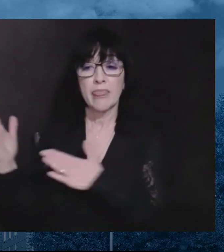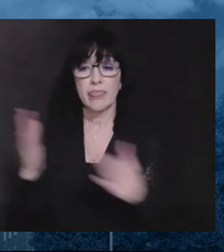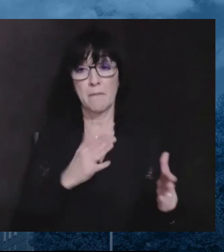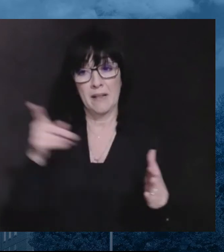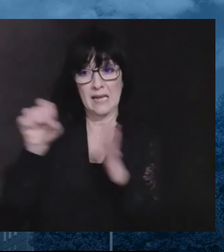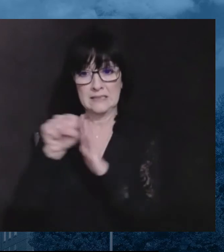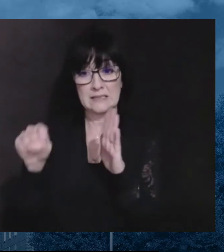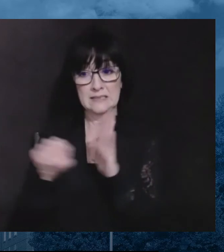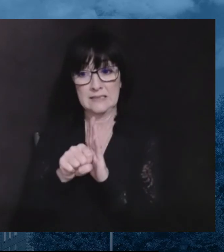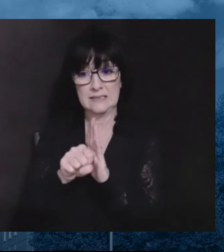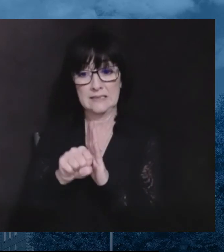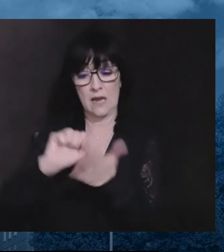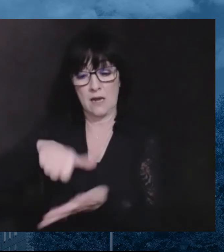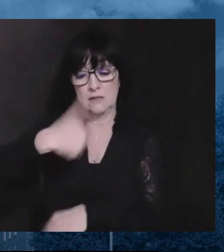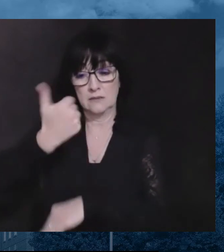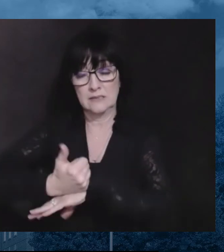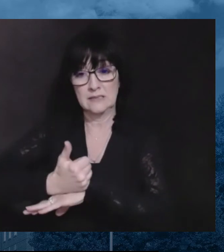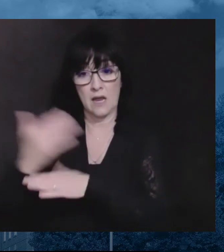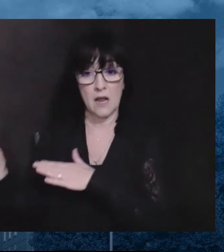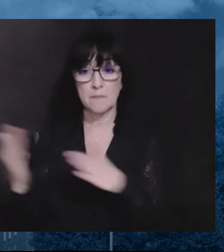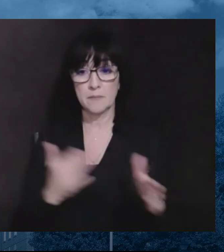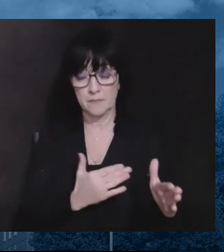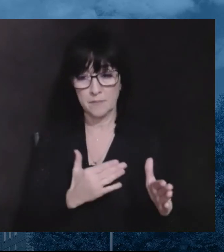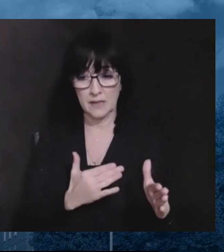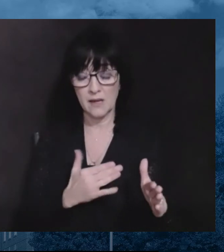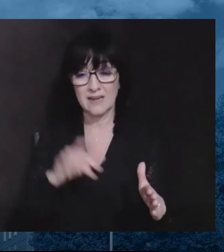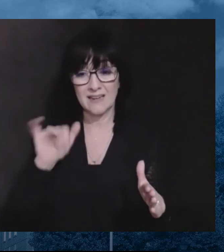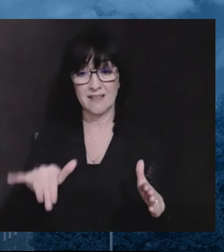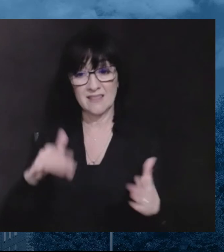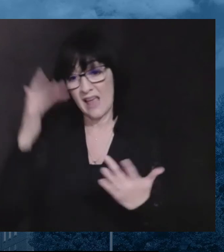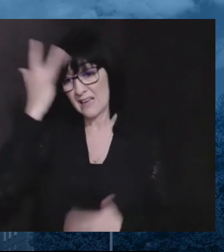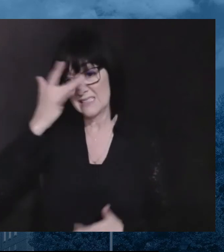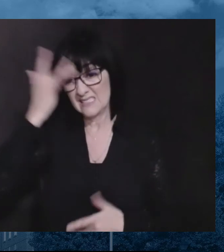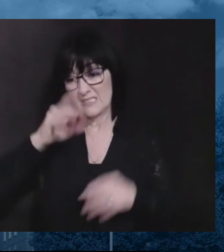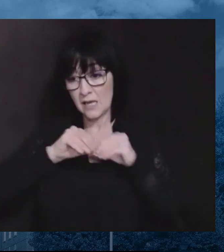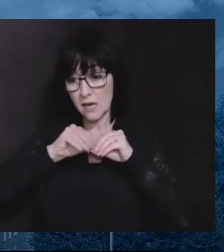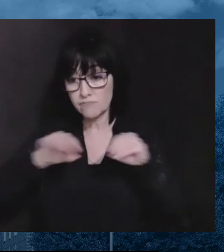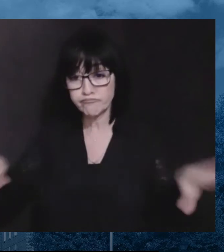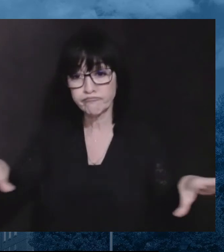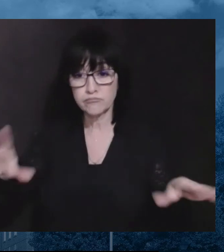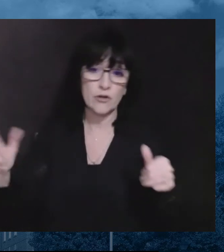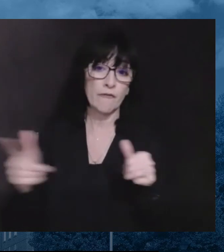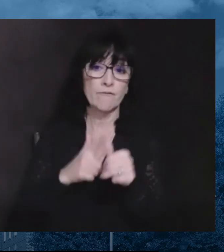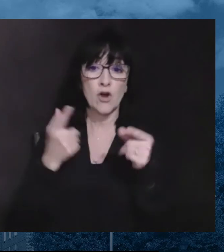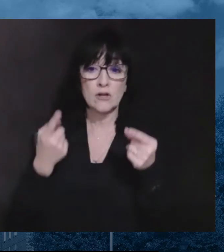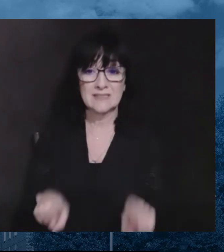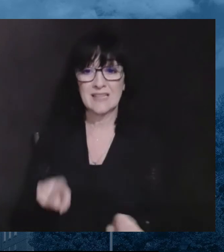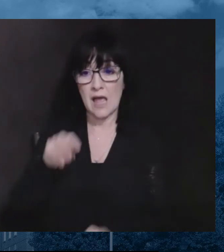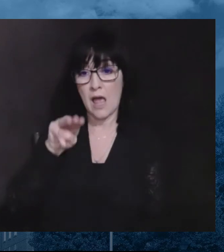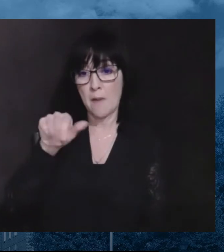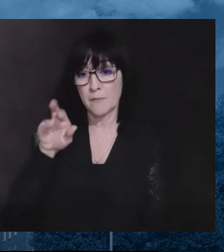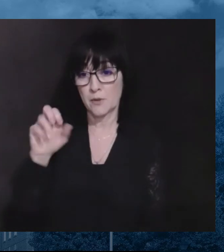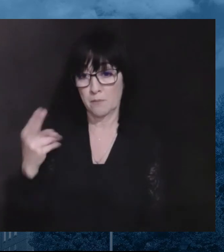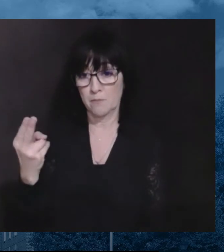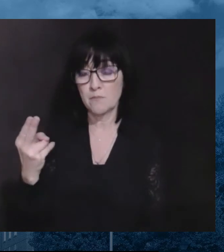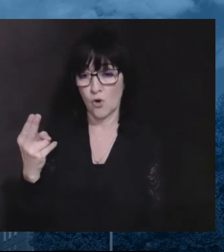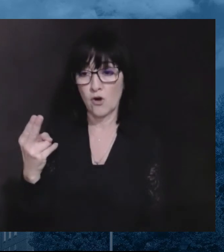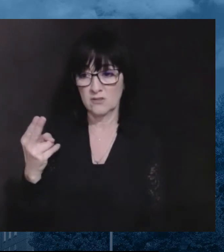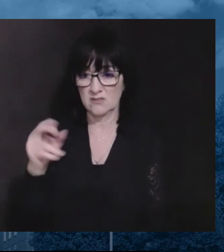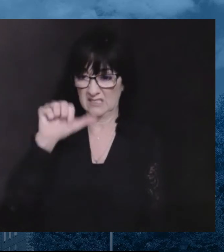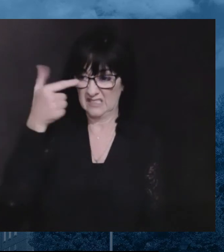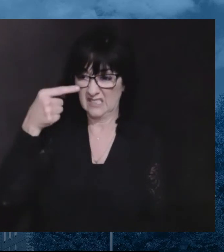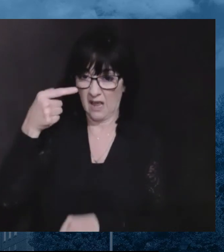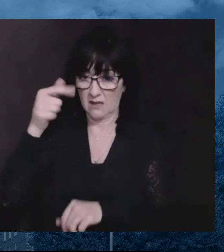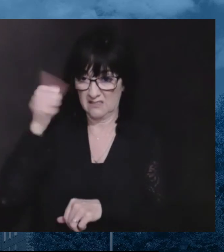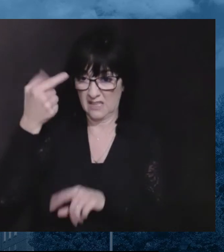virus first came to Delaware in March, which was nearly 10 months ago, and officials have consistently said that the state can't fully reopen